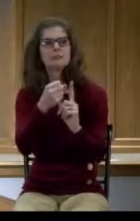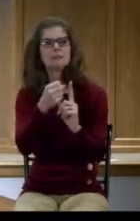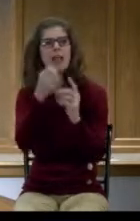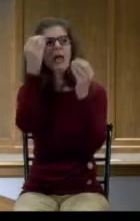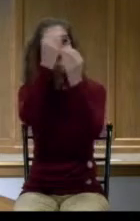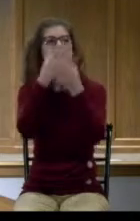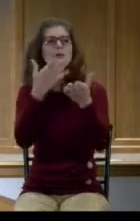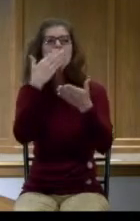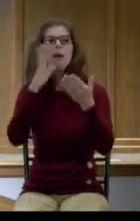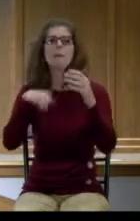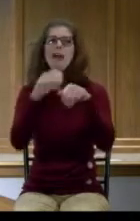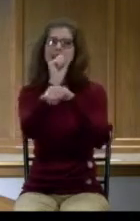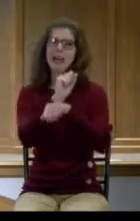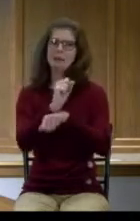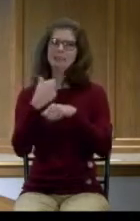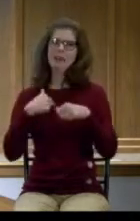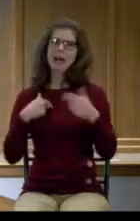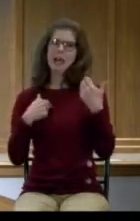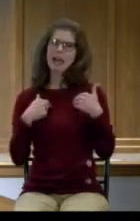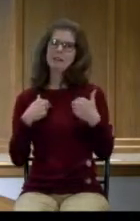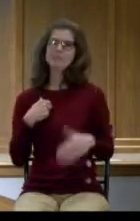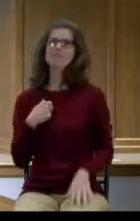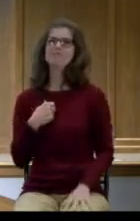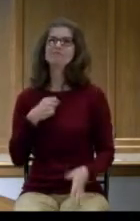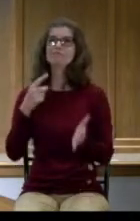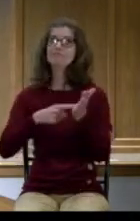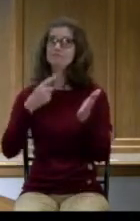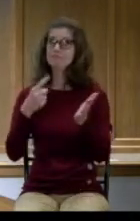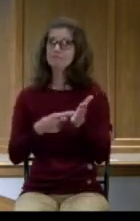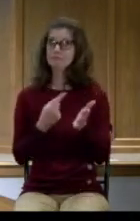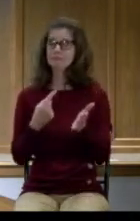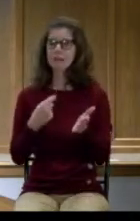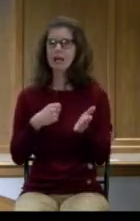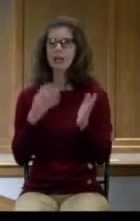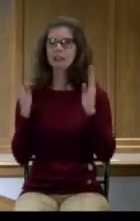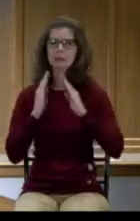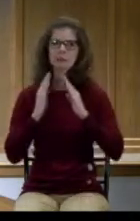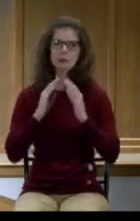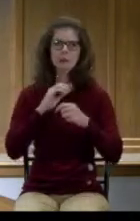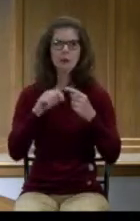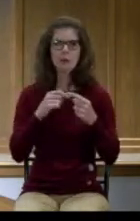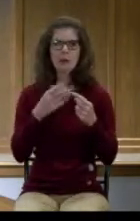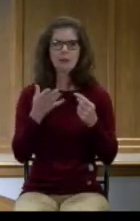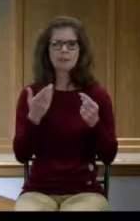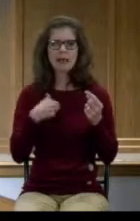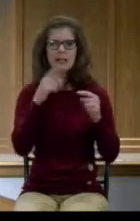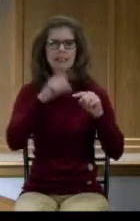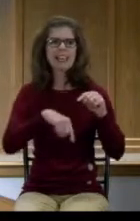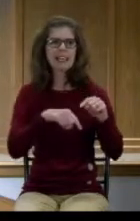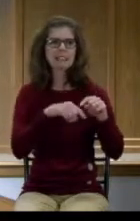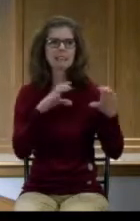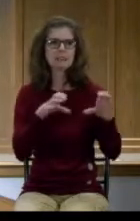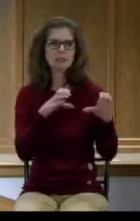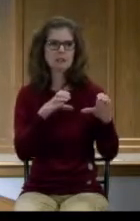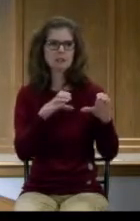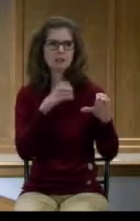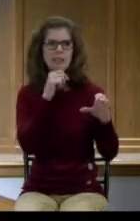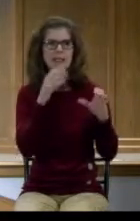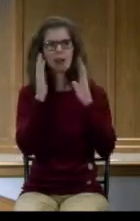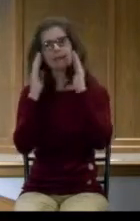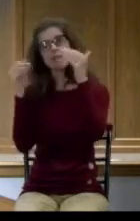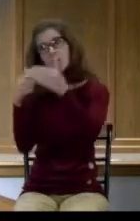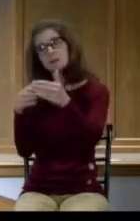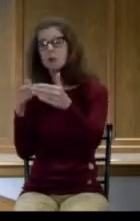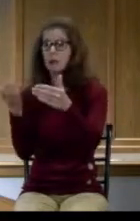guess is sometimes you have this bad habit too. Sometimes I fret about what I can't do instead of focusing on what I